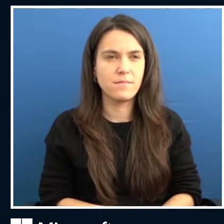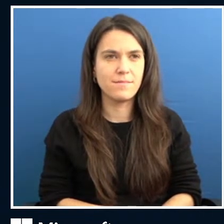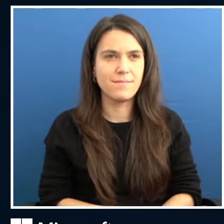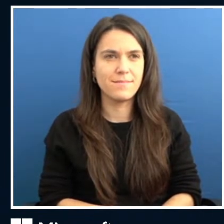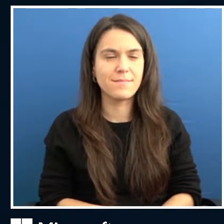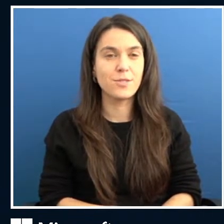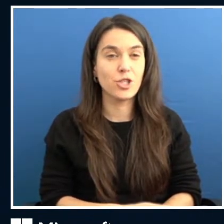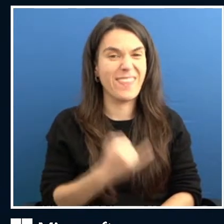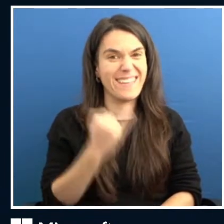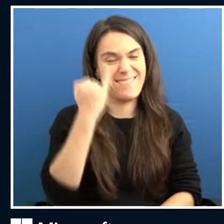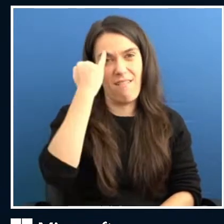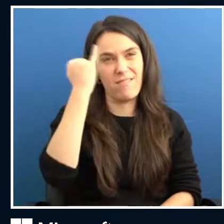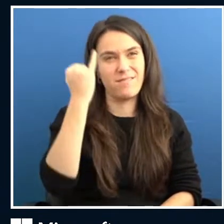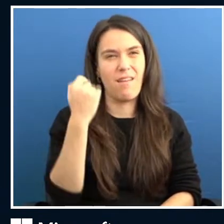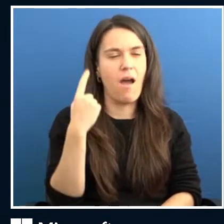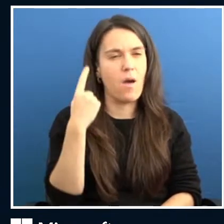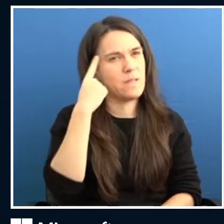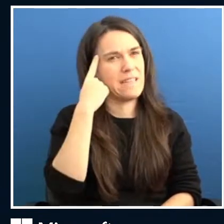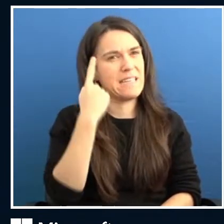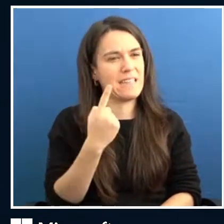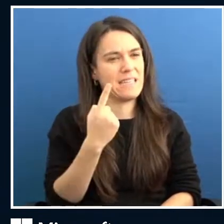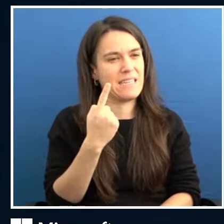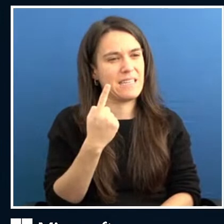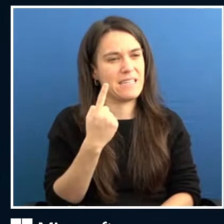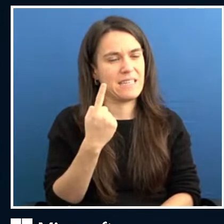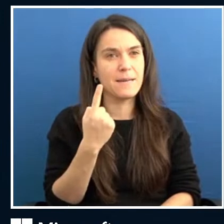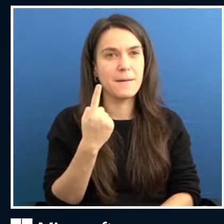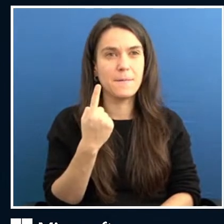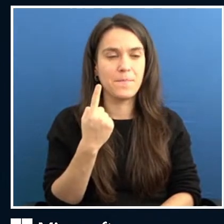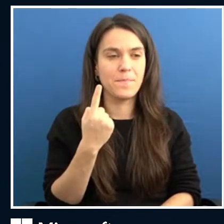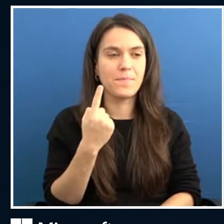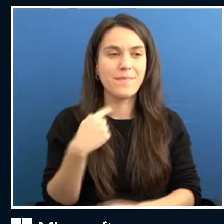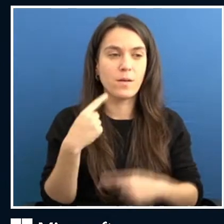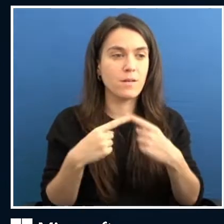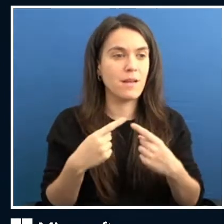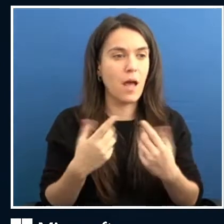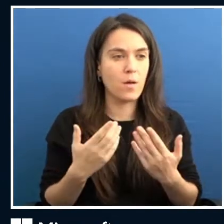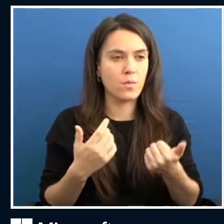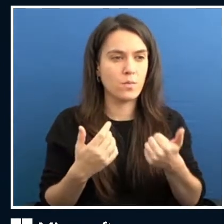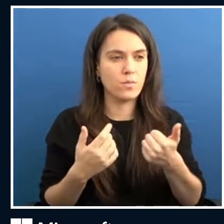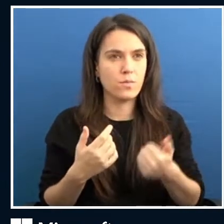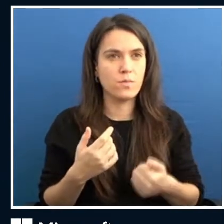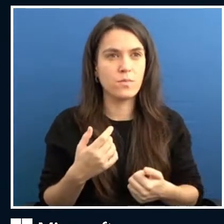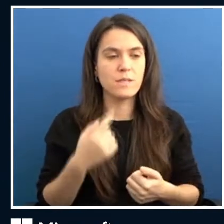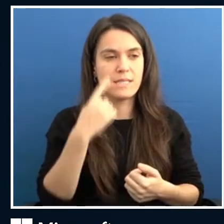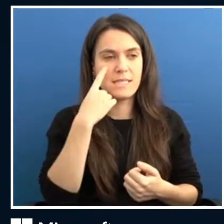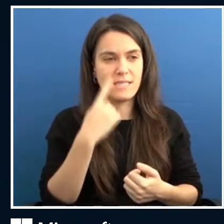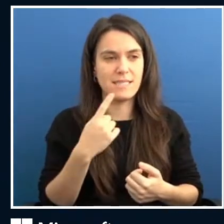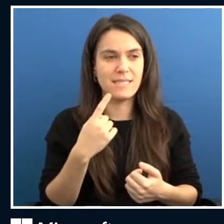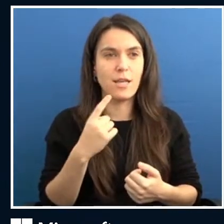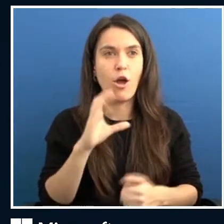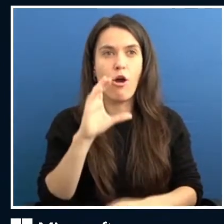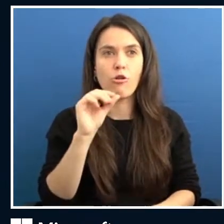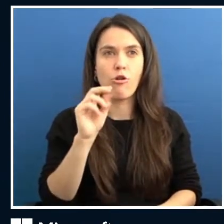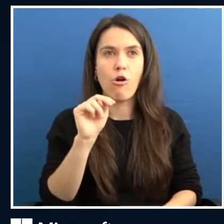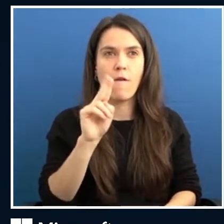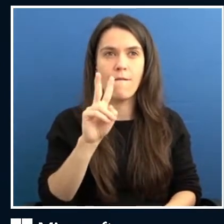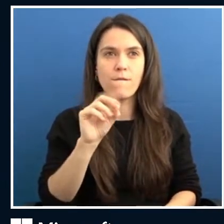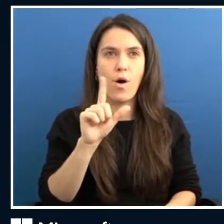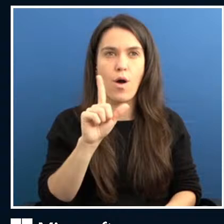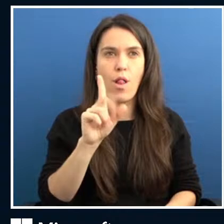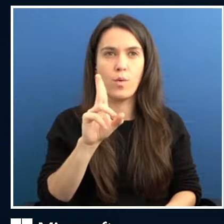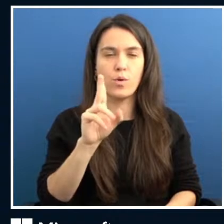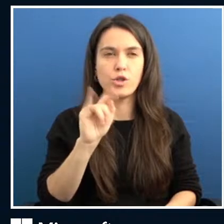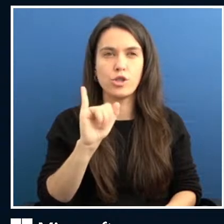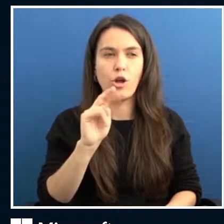it. So this convolution and pooling together gives us what is called a hidden layer.